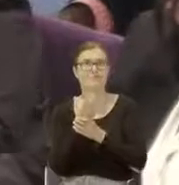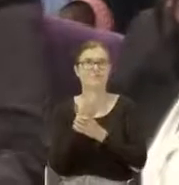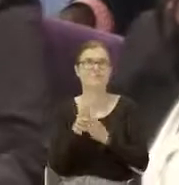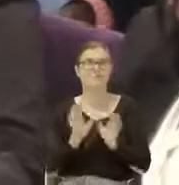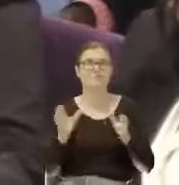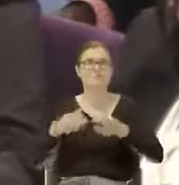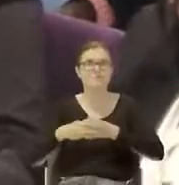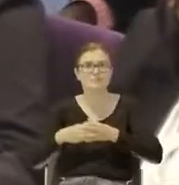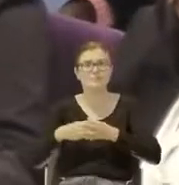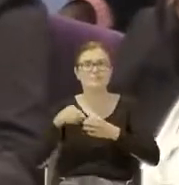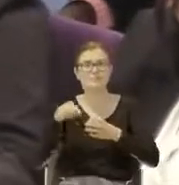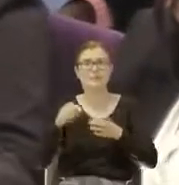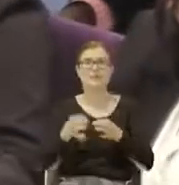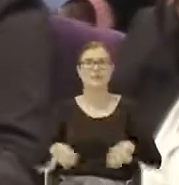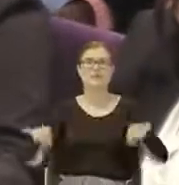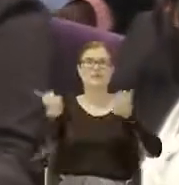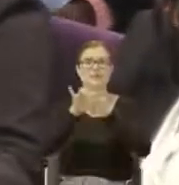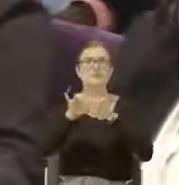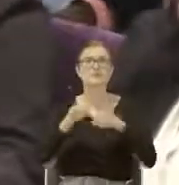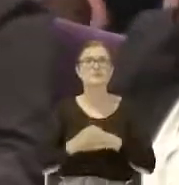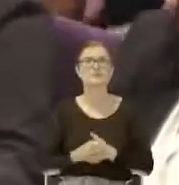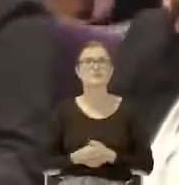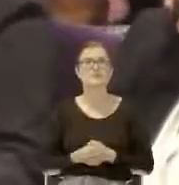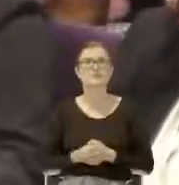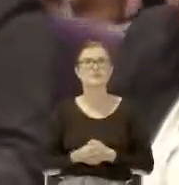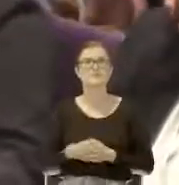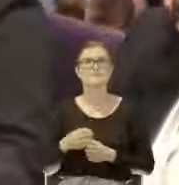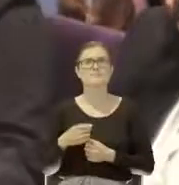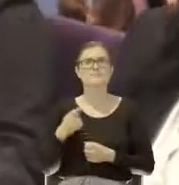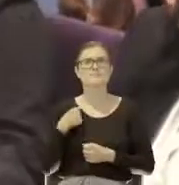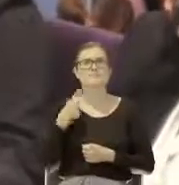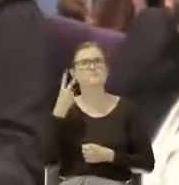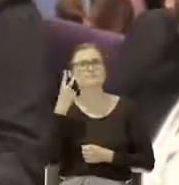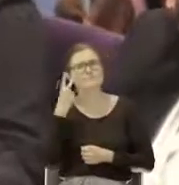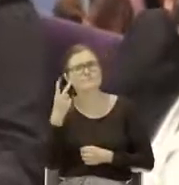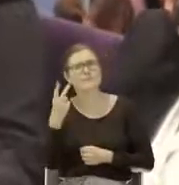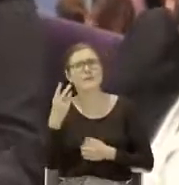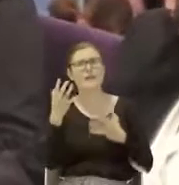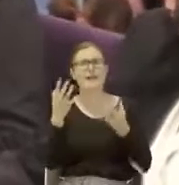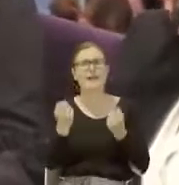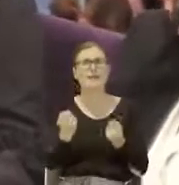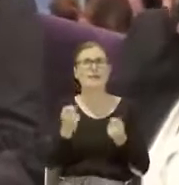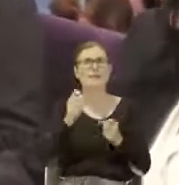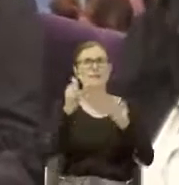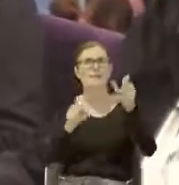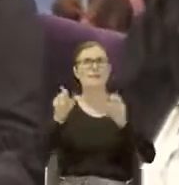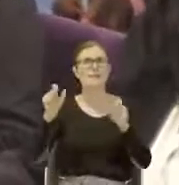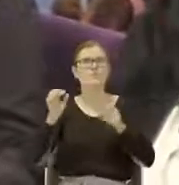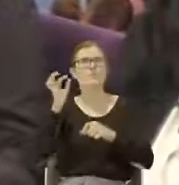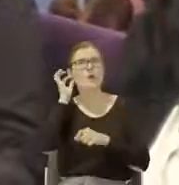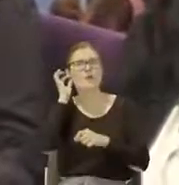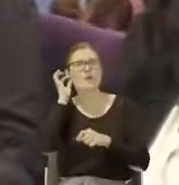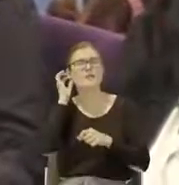women leaders. And we also take serious issues of time and